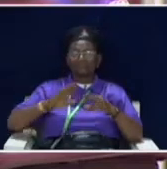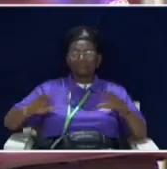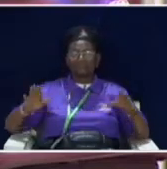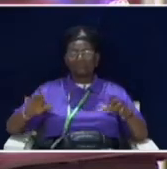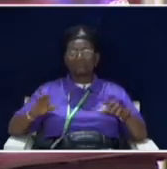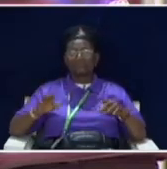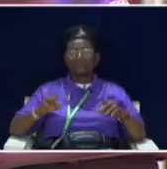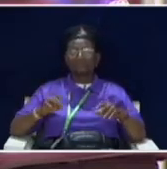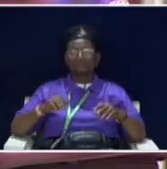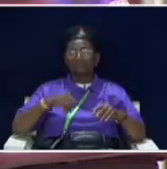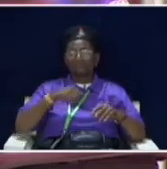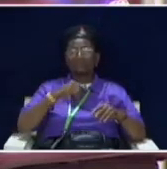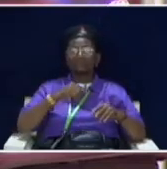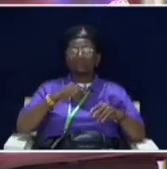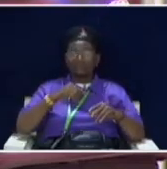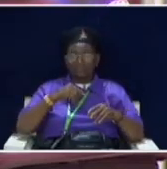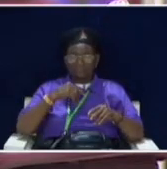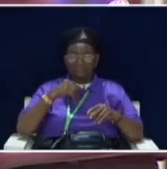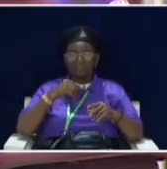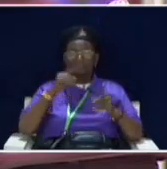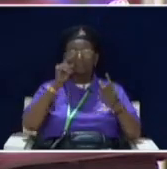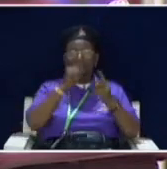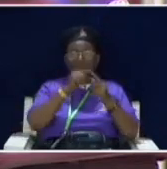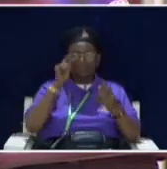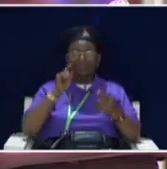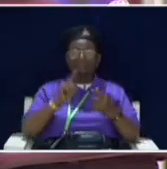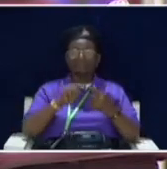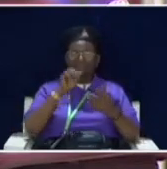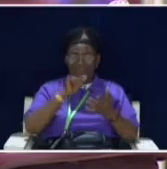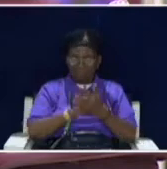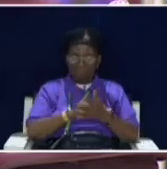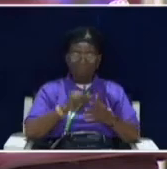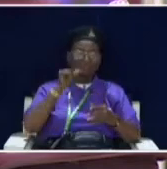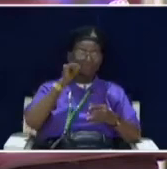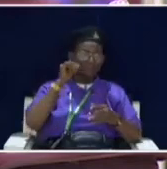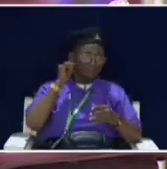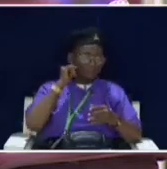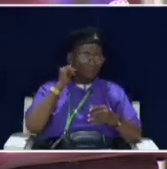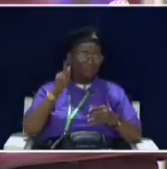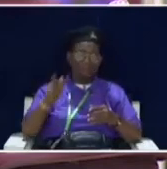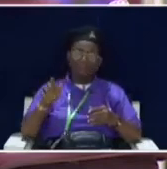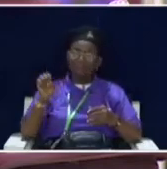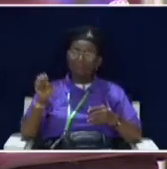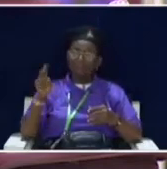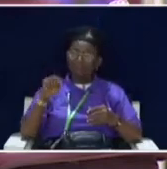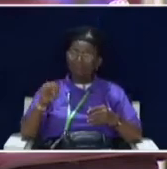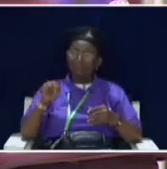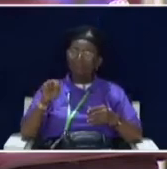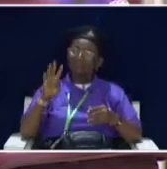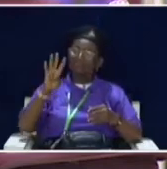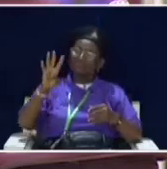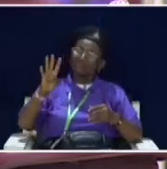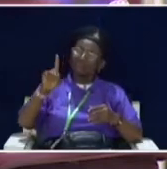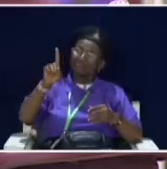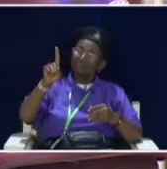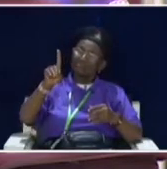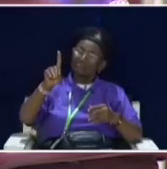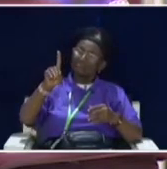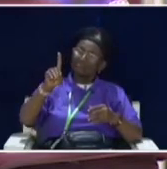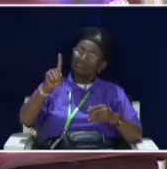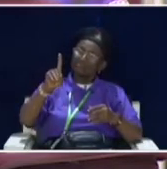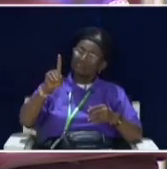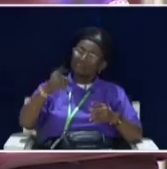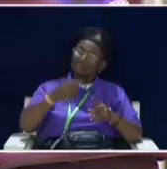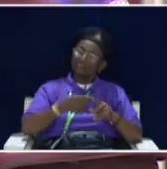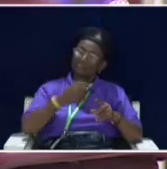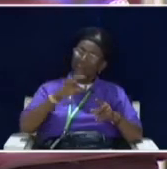yesterday. Ikan ninu awon omo mi toka si le ina lana. Genesis 41 from verse 1 to 44. Genesis ori kankan le